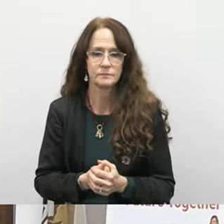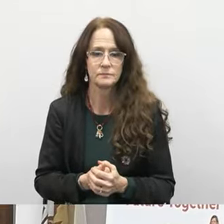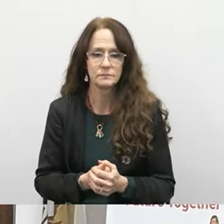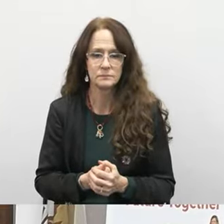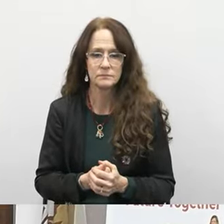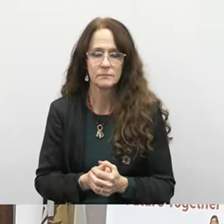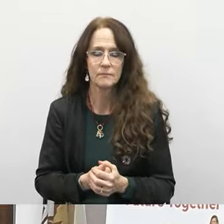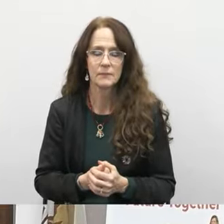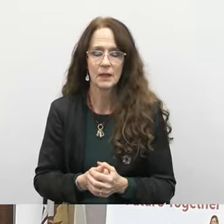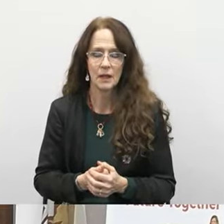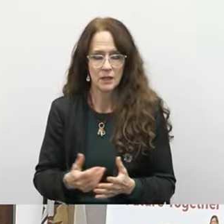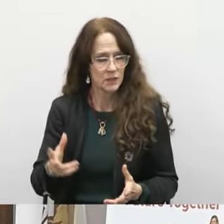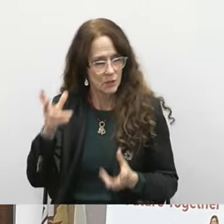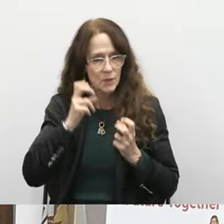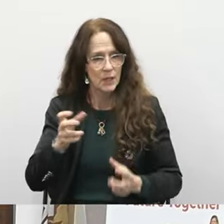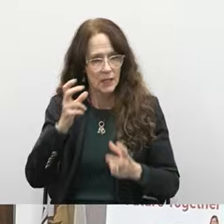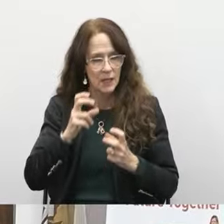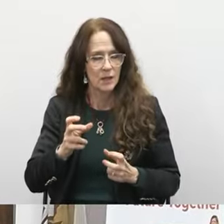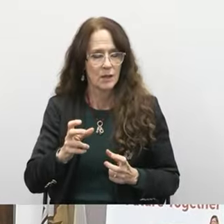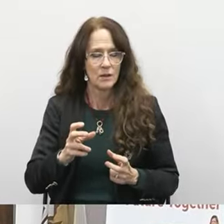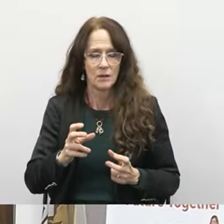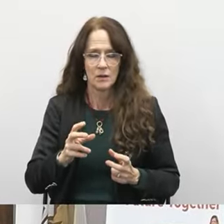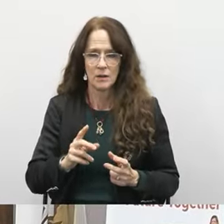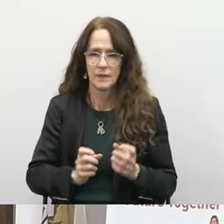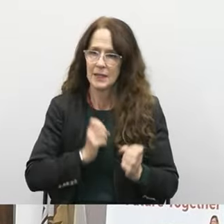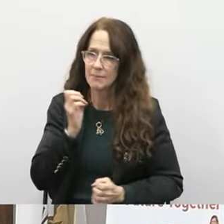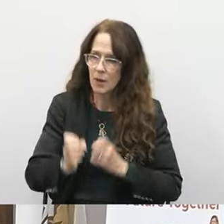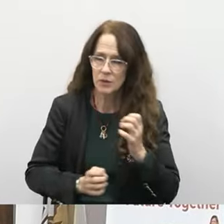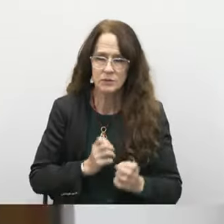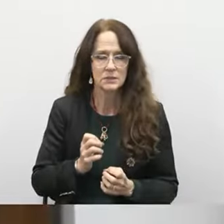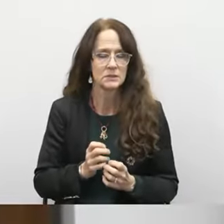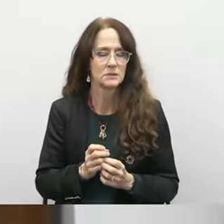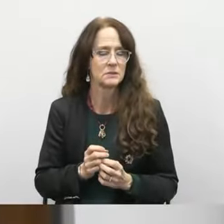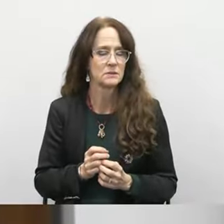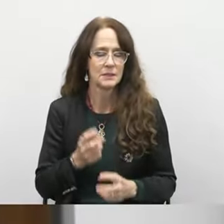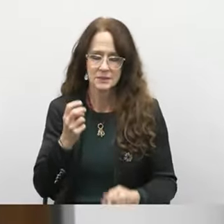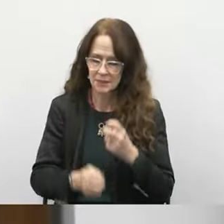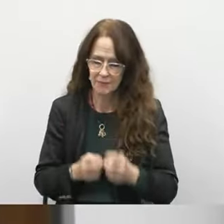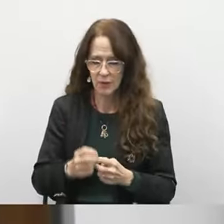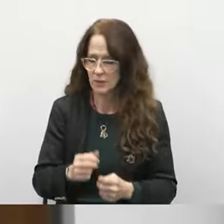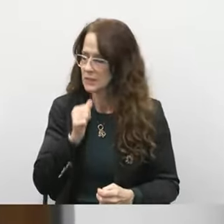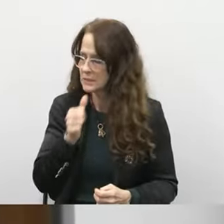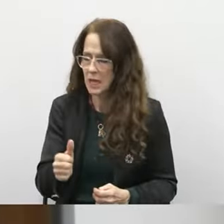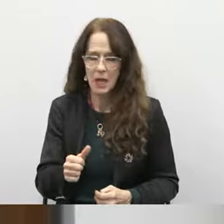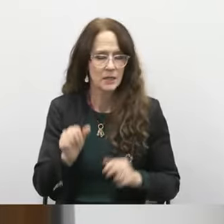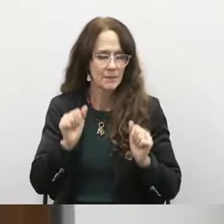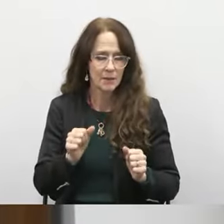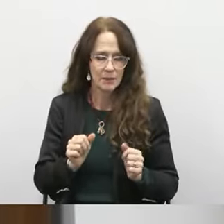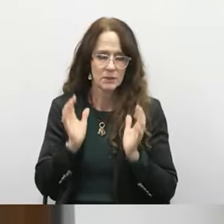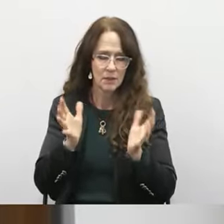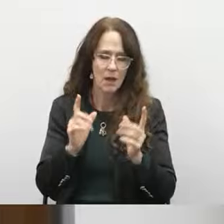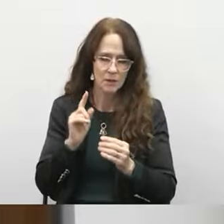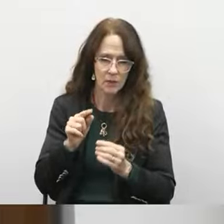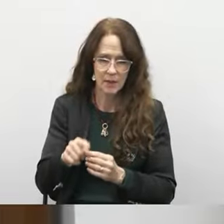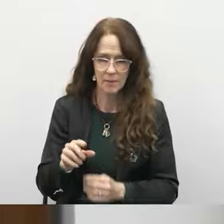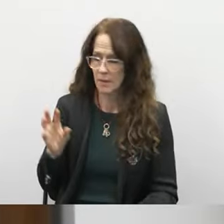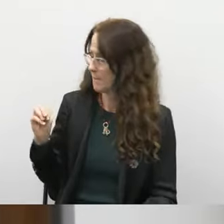very heartfelt, their messages, and it's hard not to be able to address them directly. Mr.